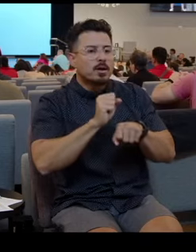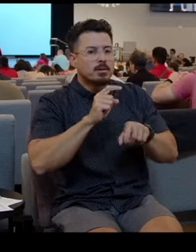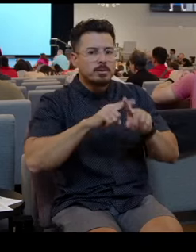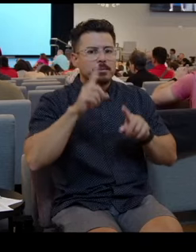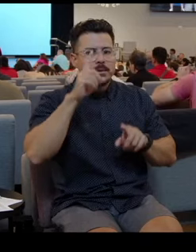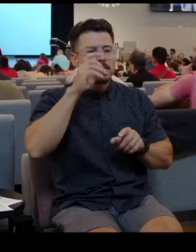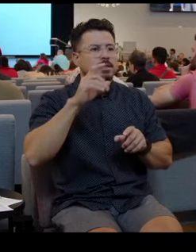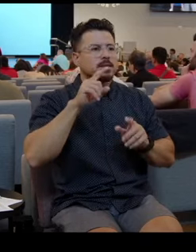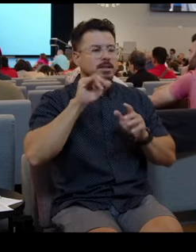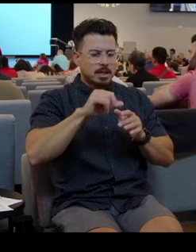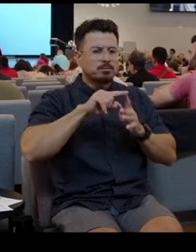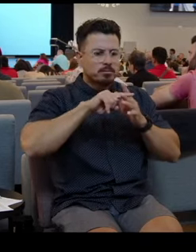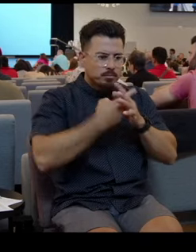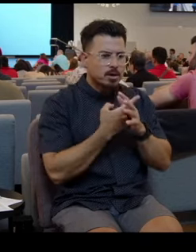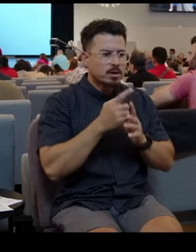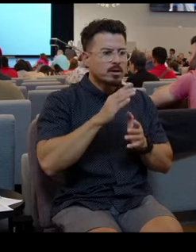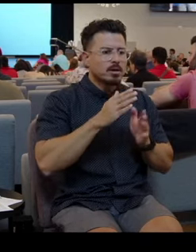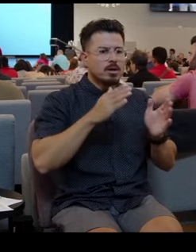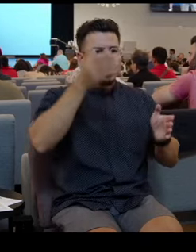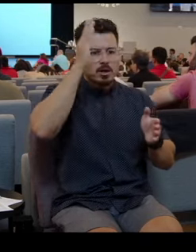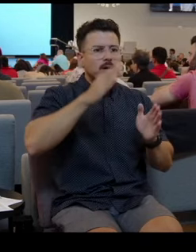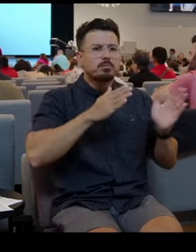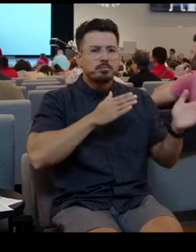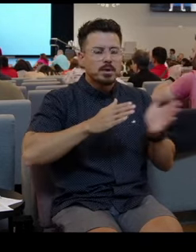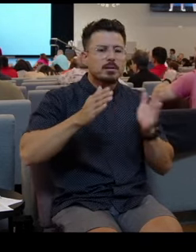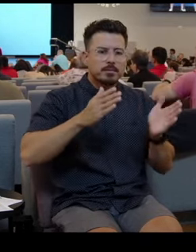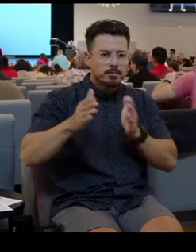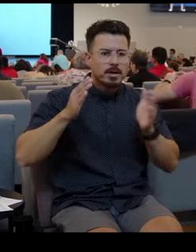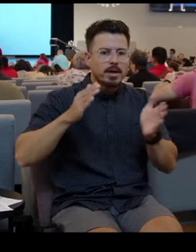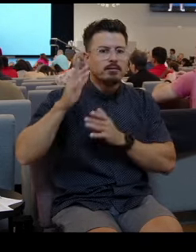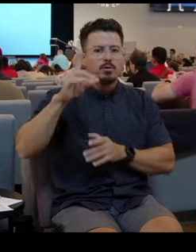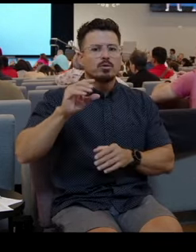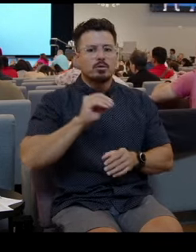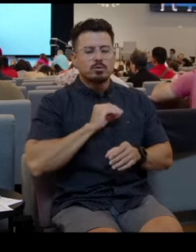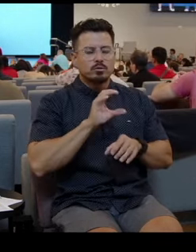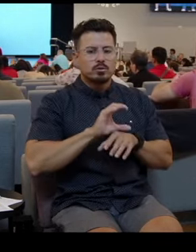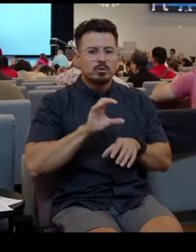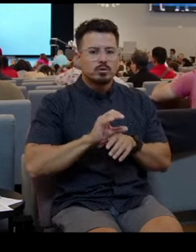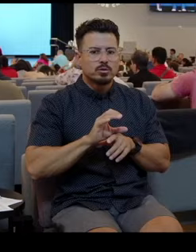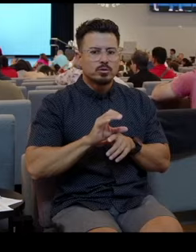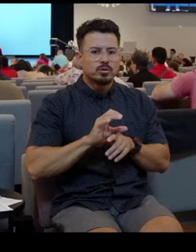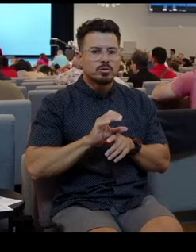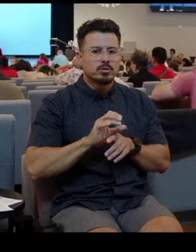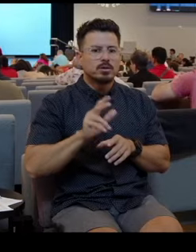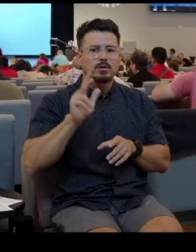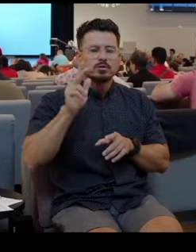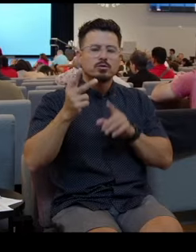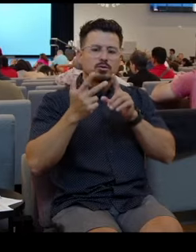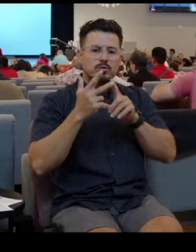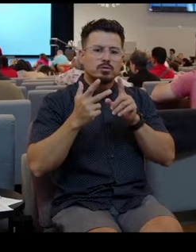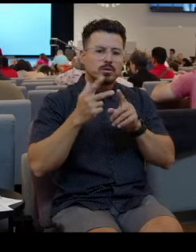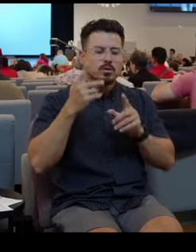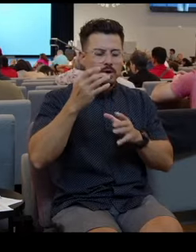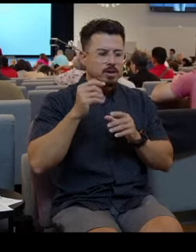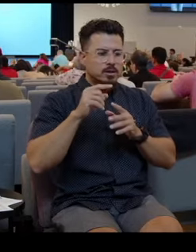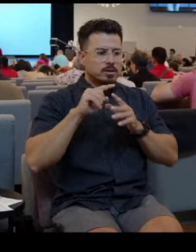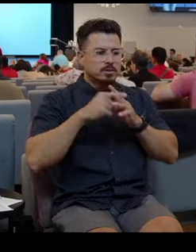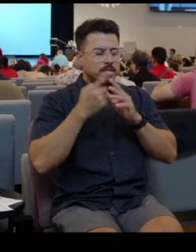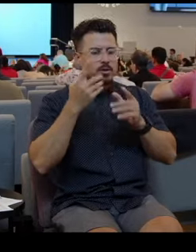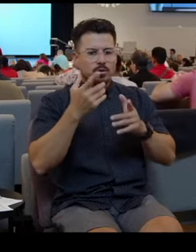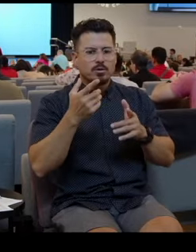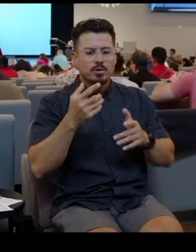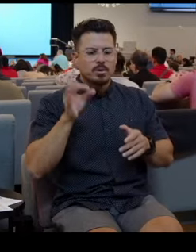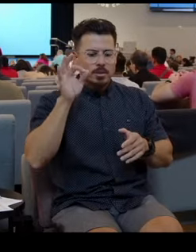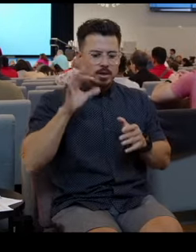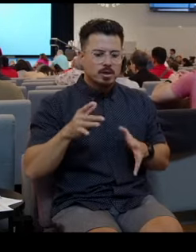part of God's big plan for you to become that ecosystem church. Third is you want to send out a worker. You want to